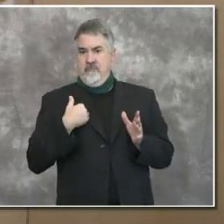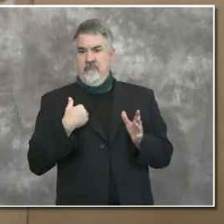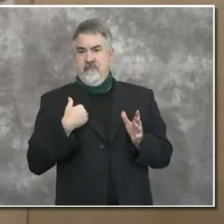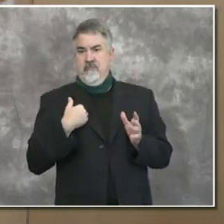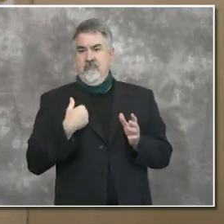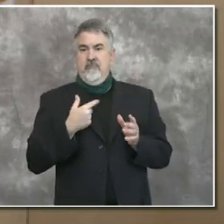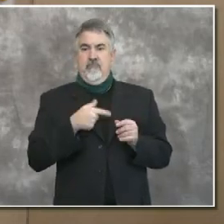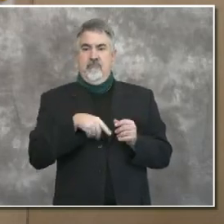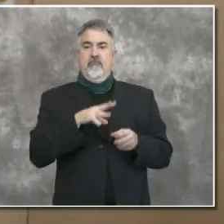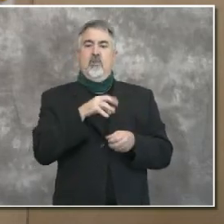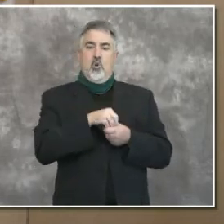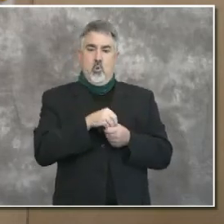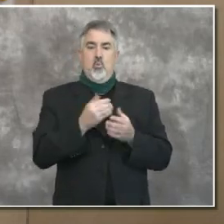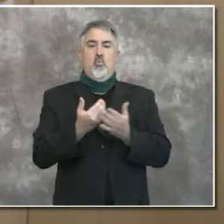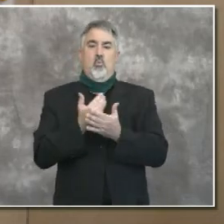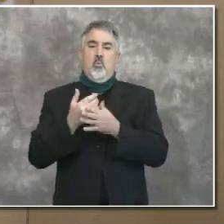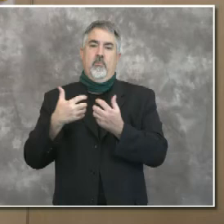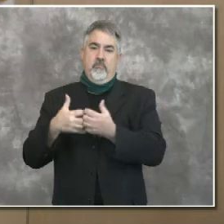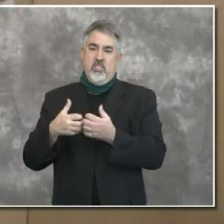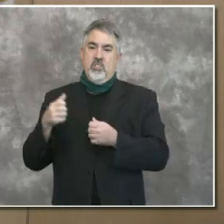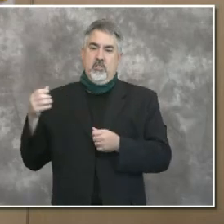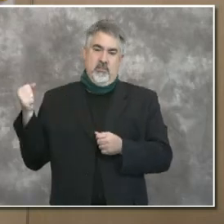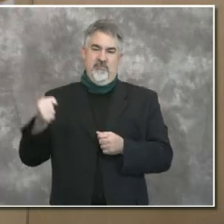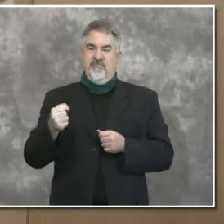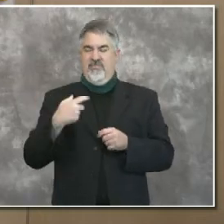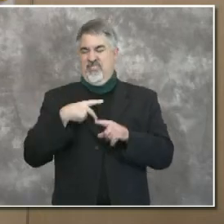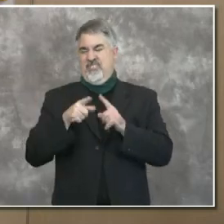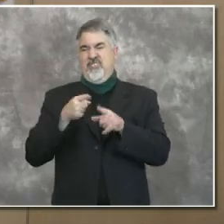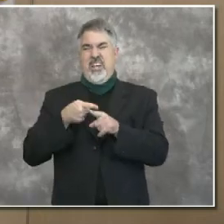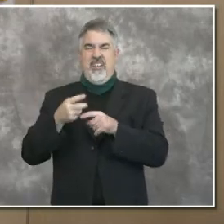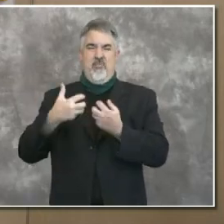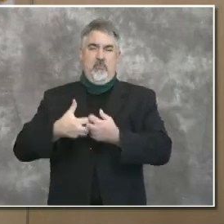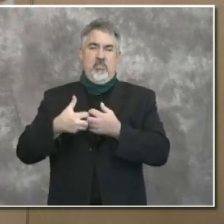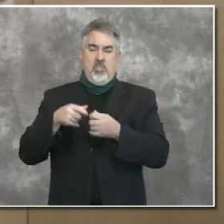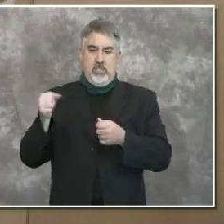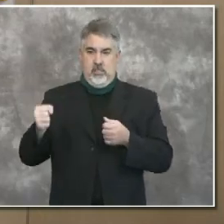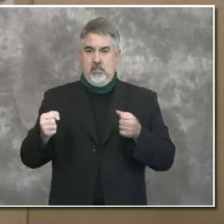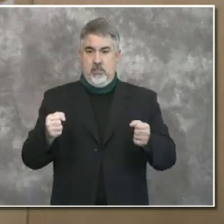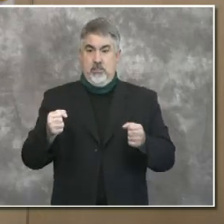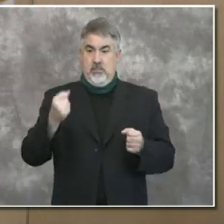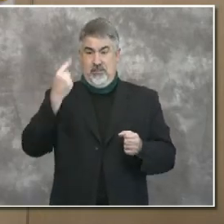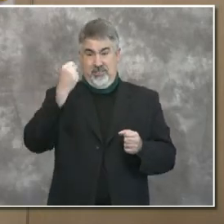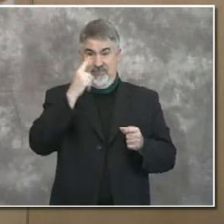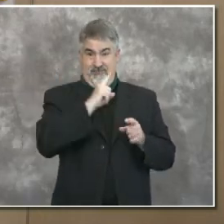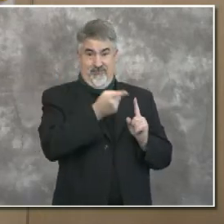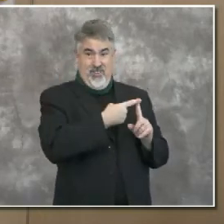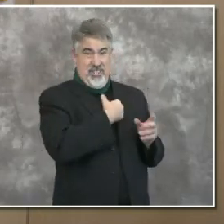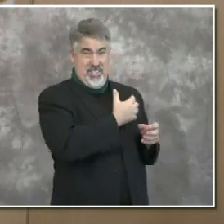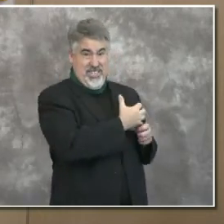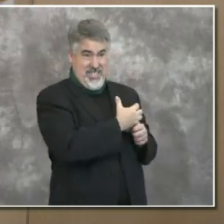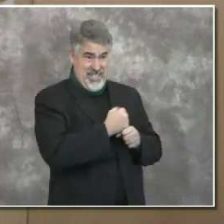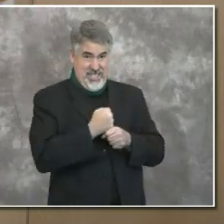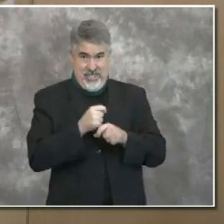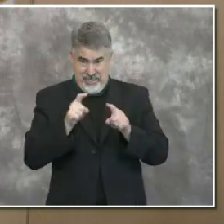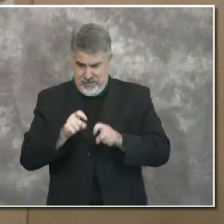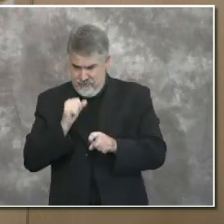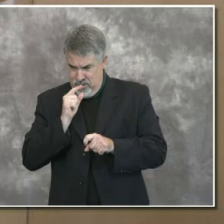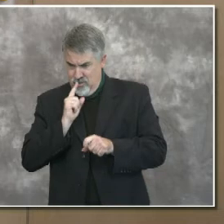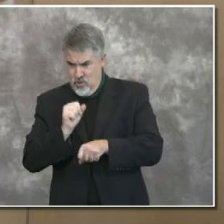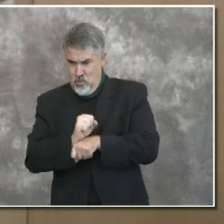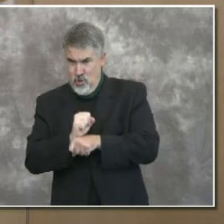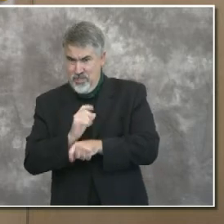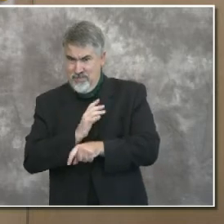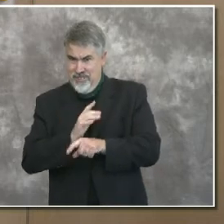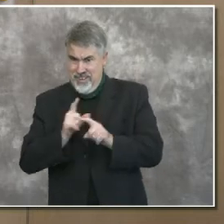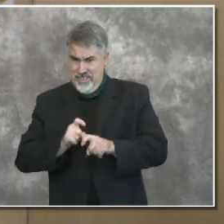the new Hologic, but when you get the instrument, you have to validate it. And through our validation process, we were ready to